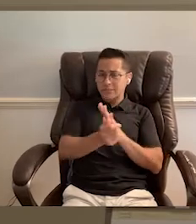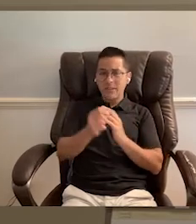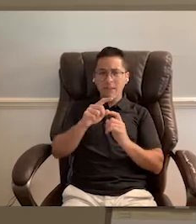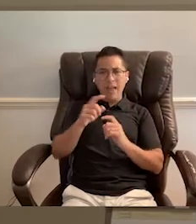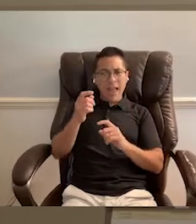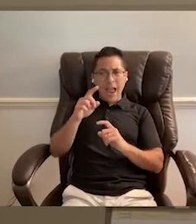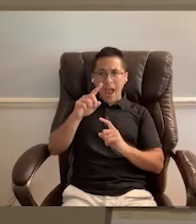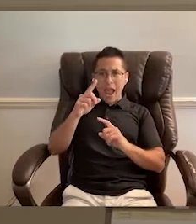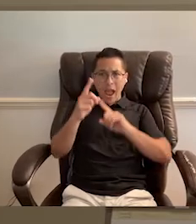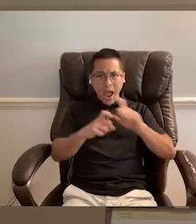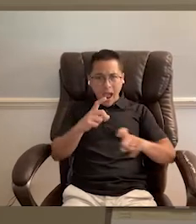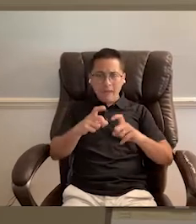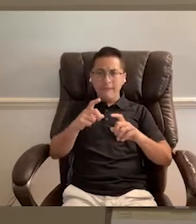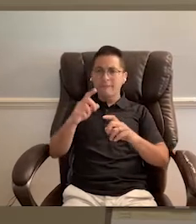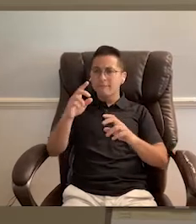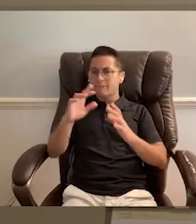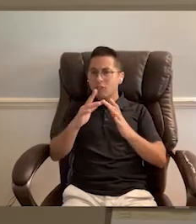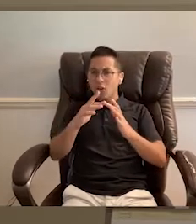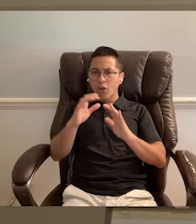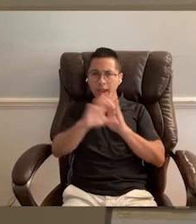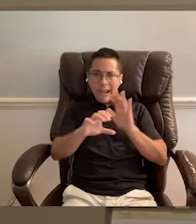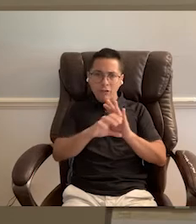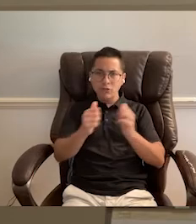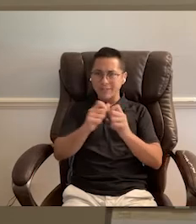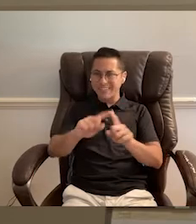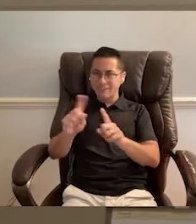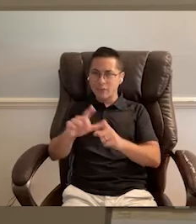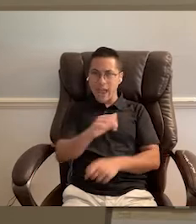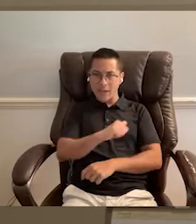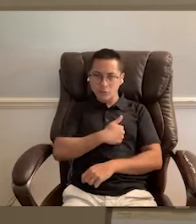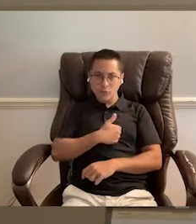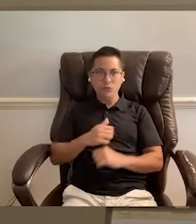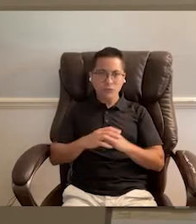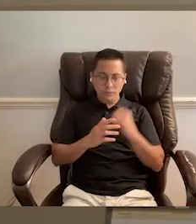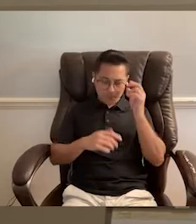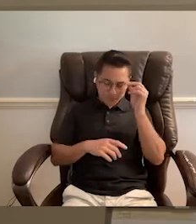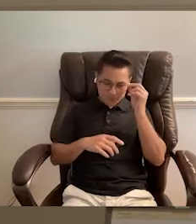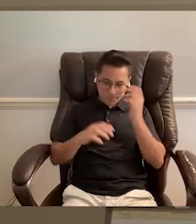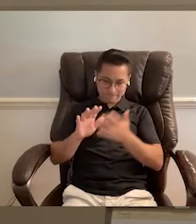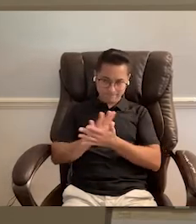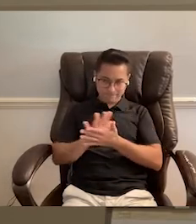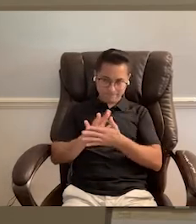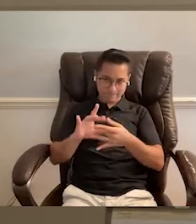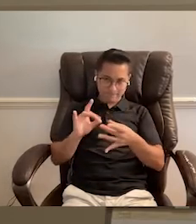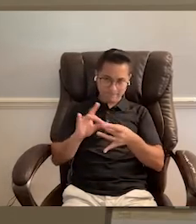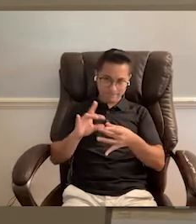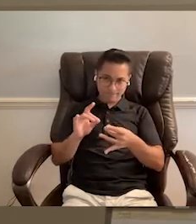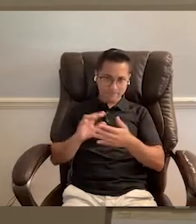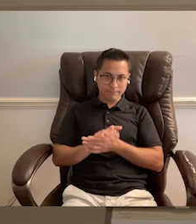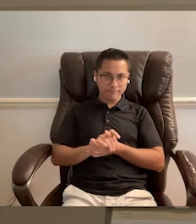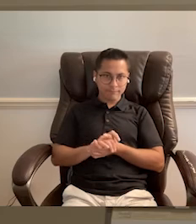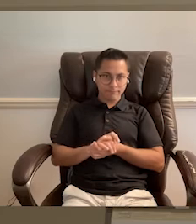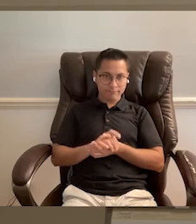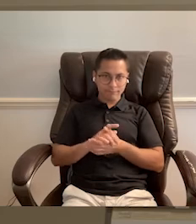virtual environment, it was actually a conveyor belt. So the whole task here is for you to, once a new shipment comes in, let's say you